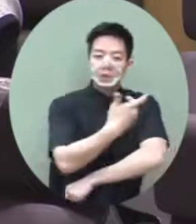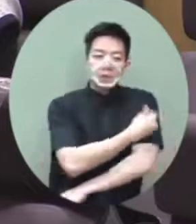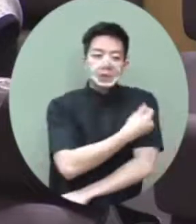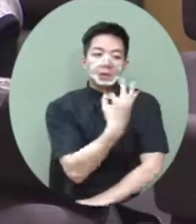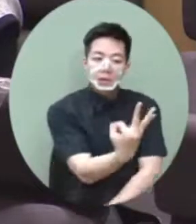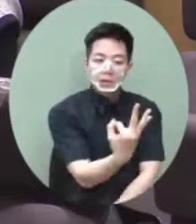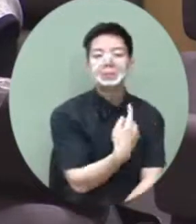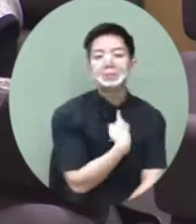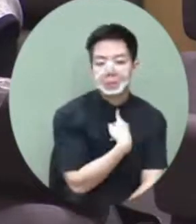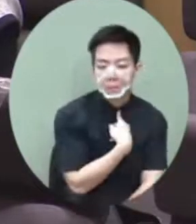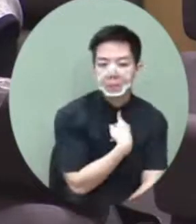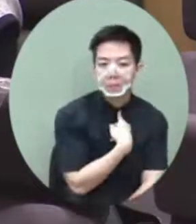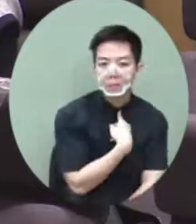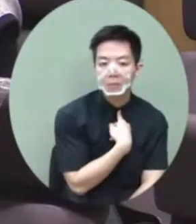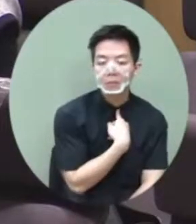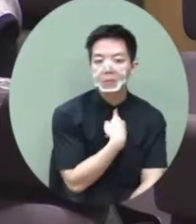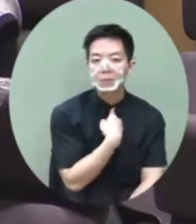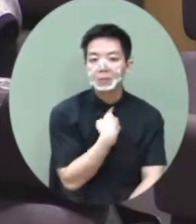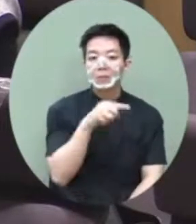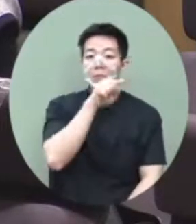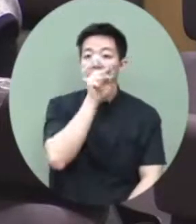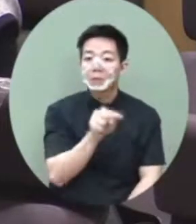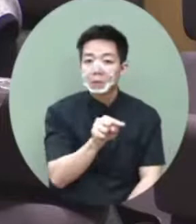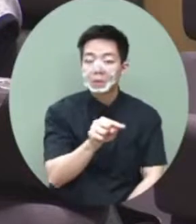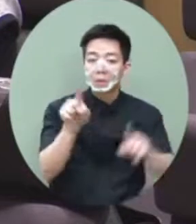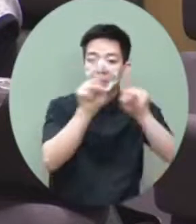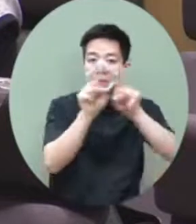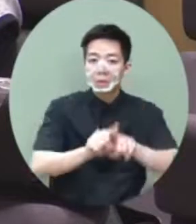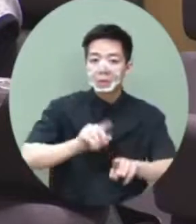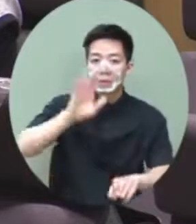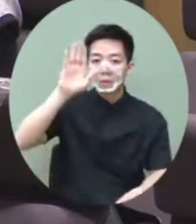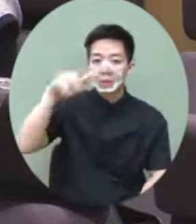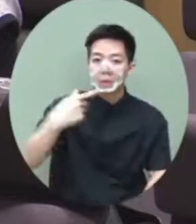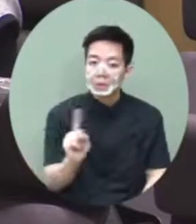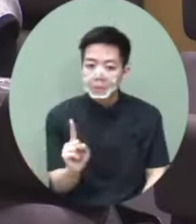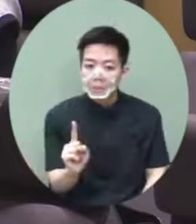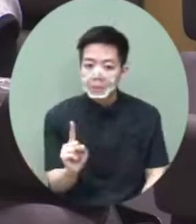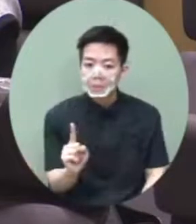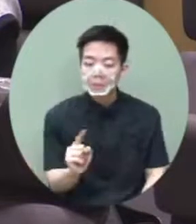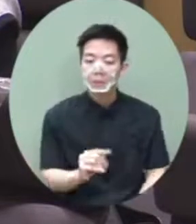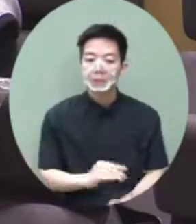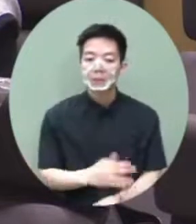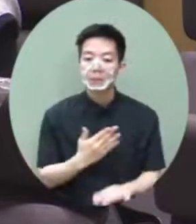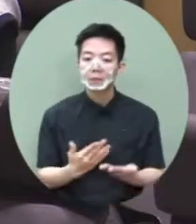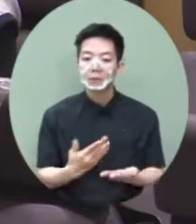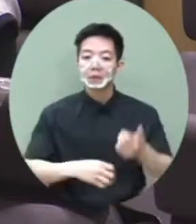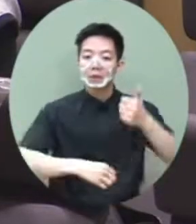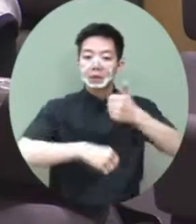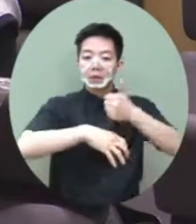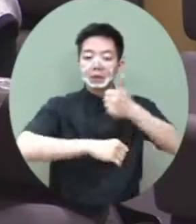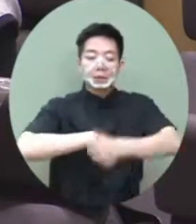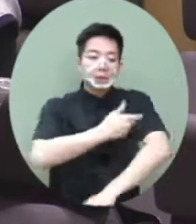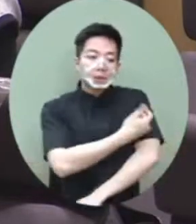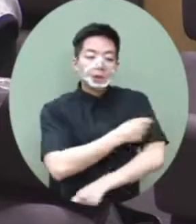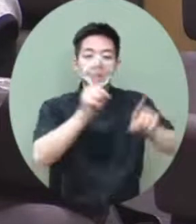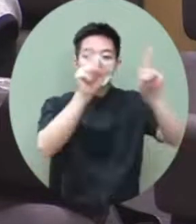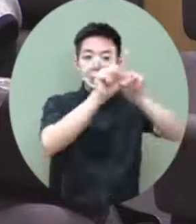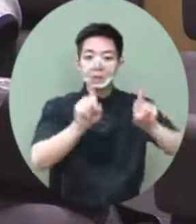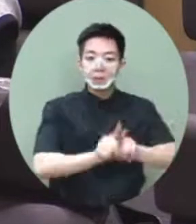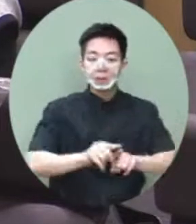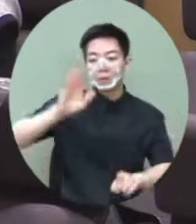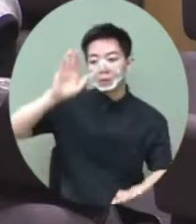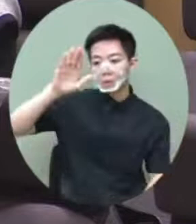in June, by June, you said that under the vaccine pass, it will have to be three doses. Based on